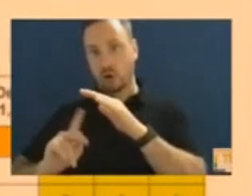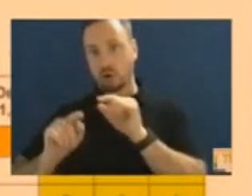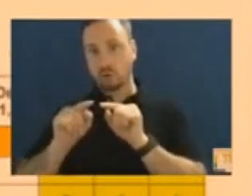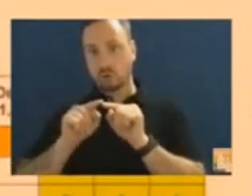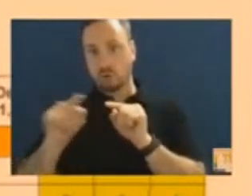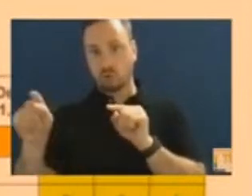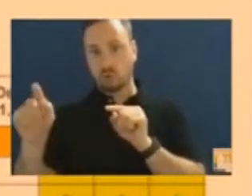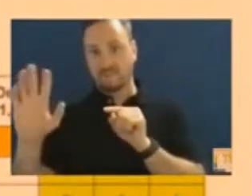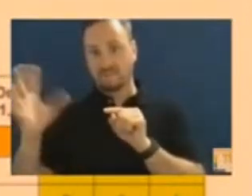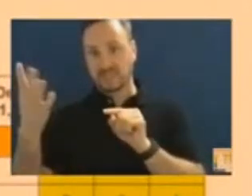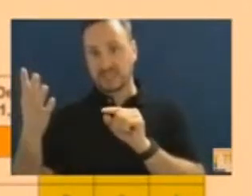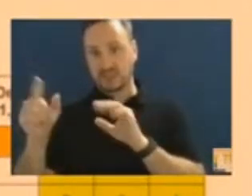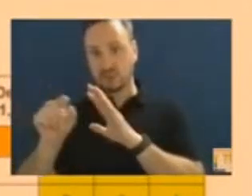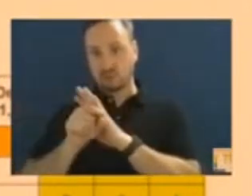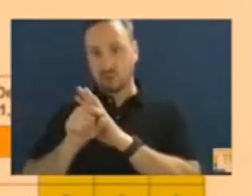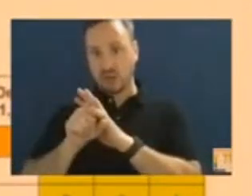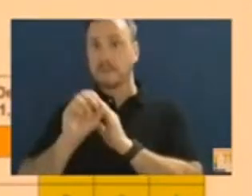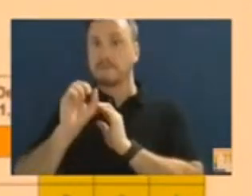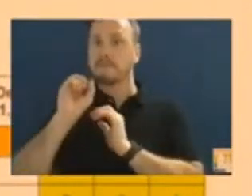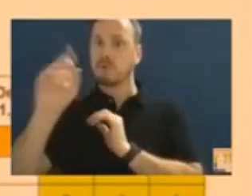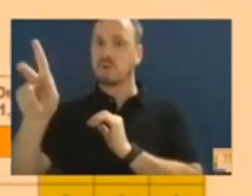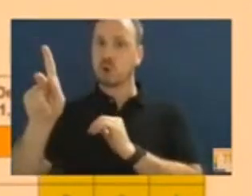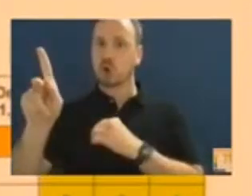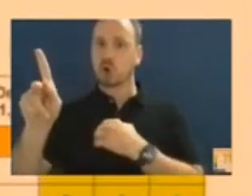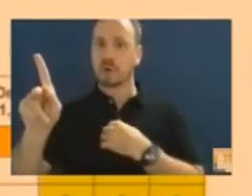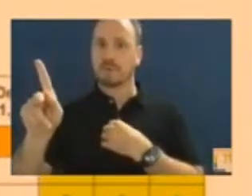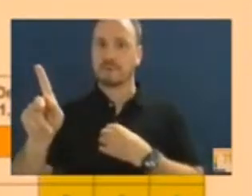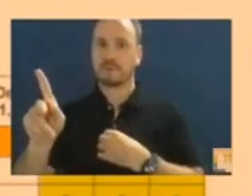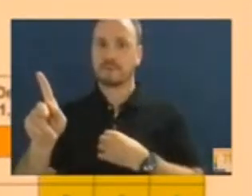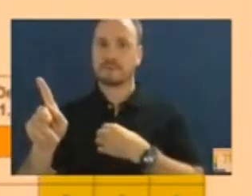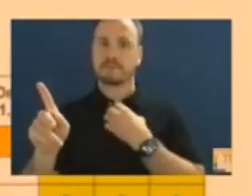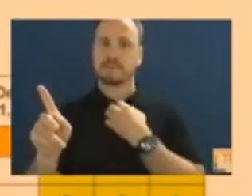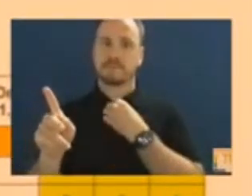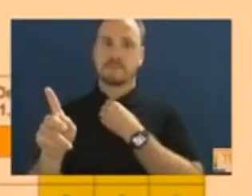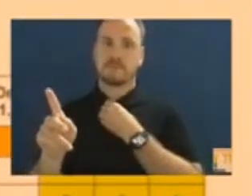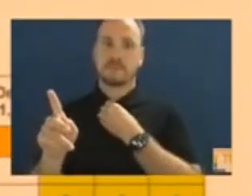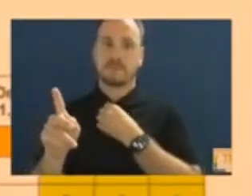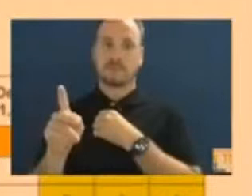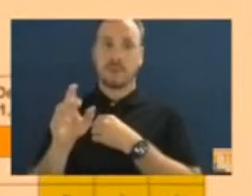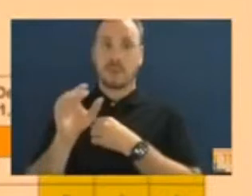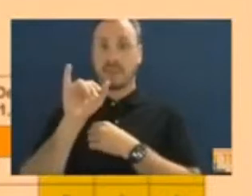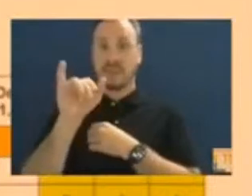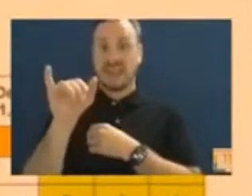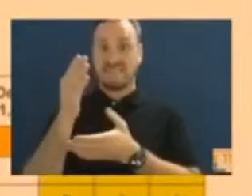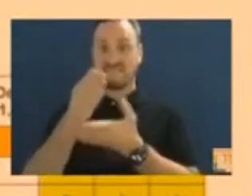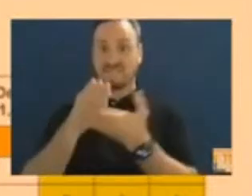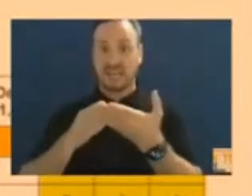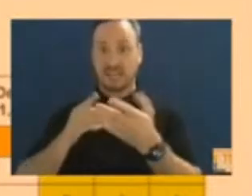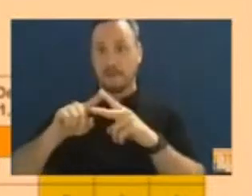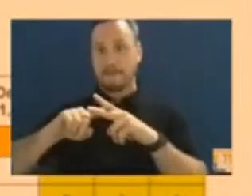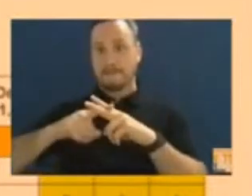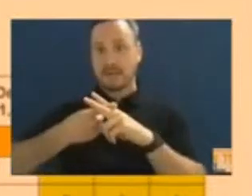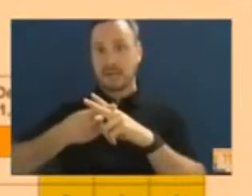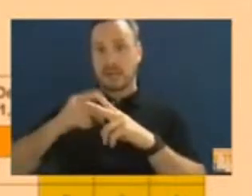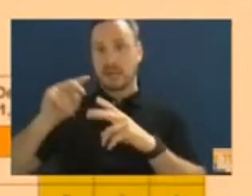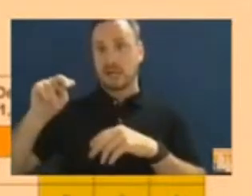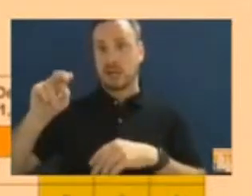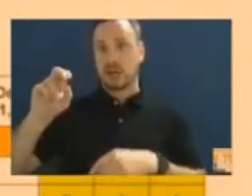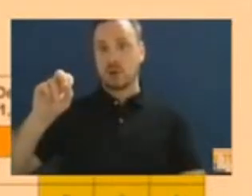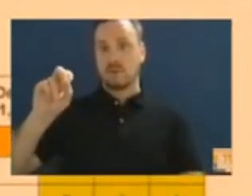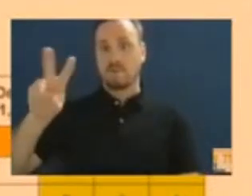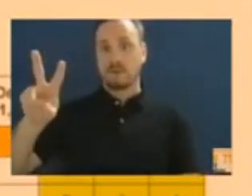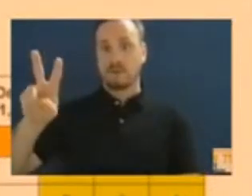students return. That phase begins on November the